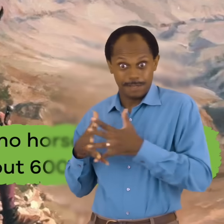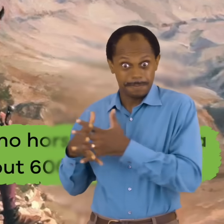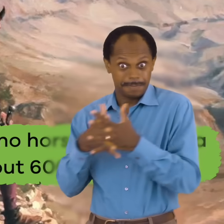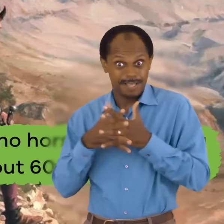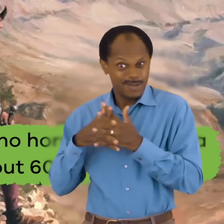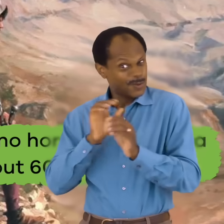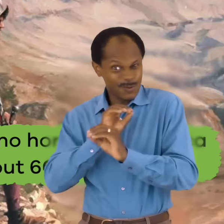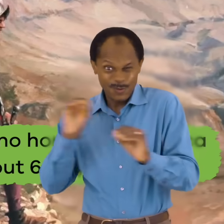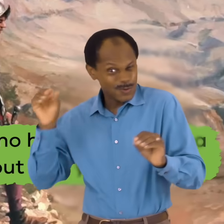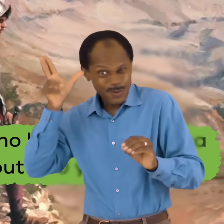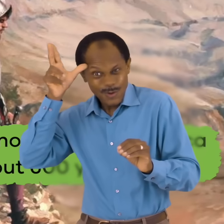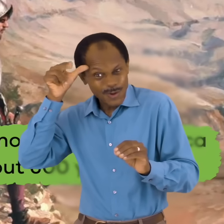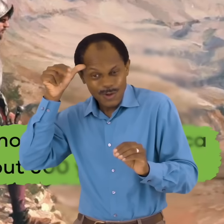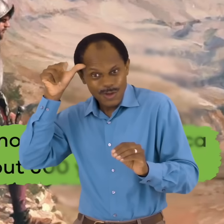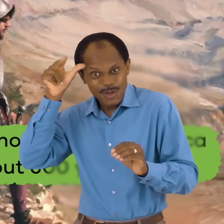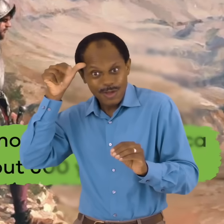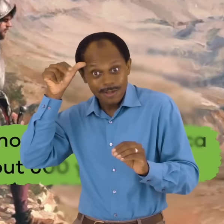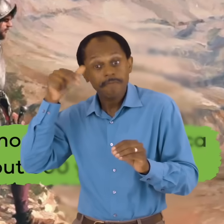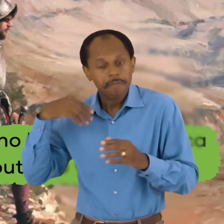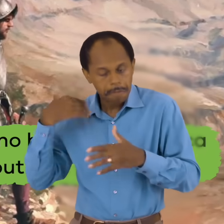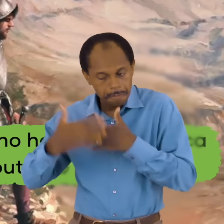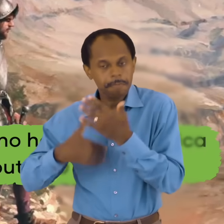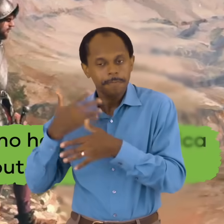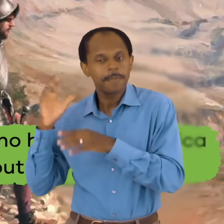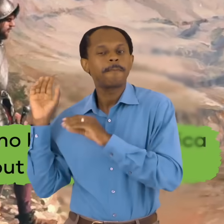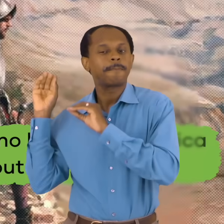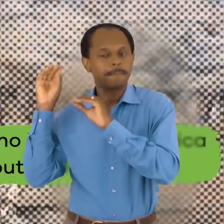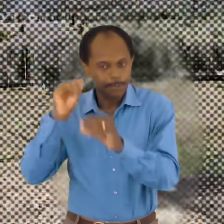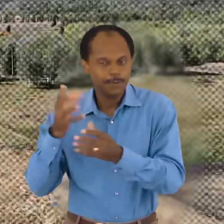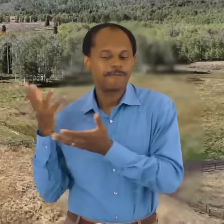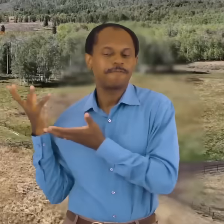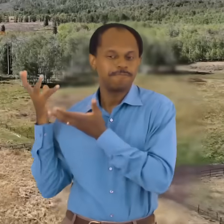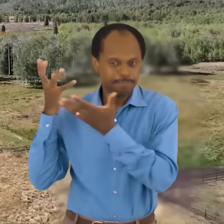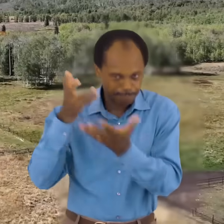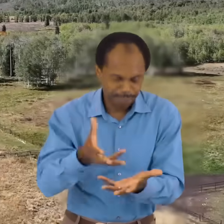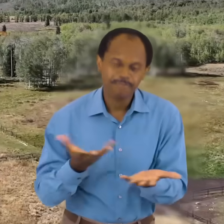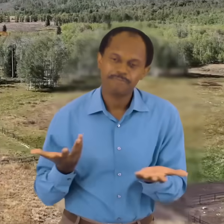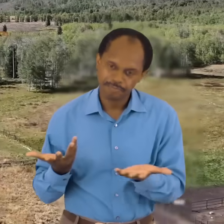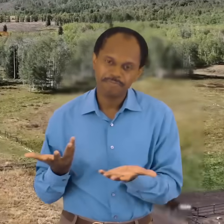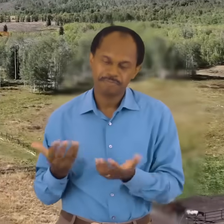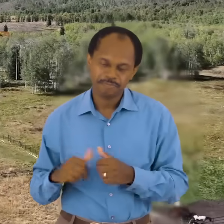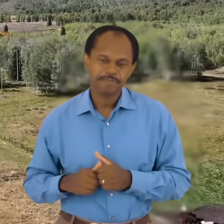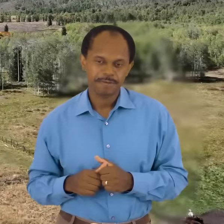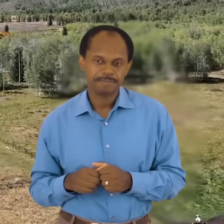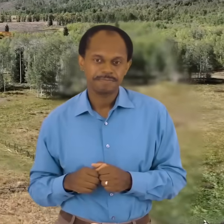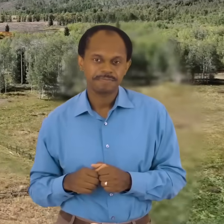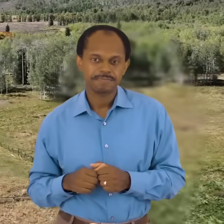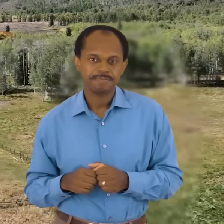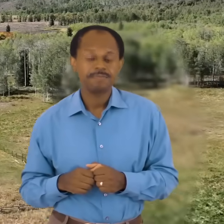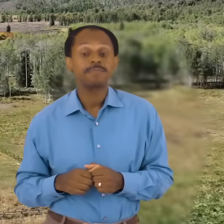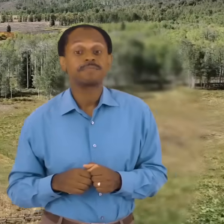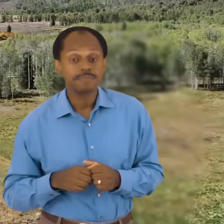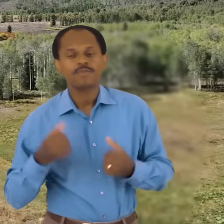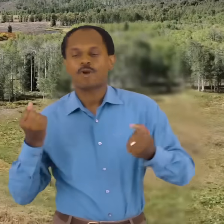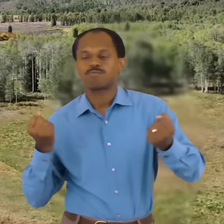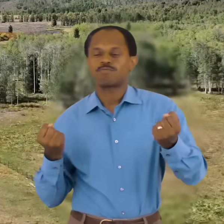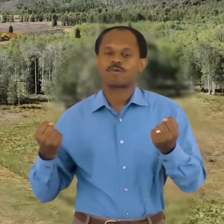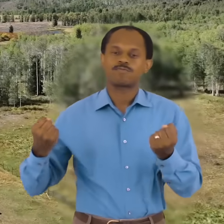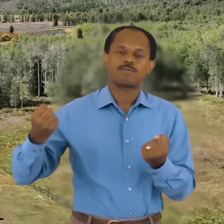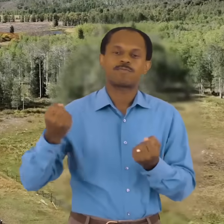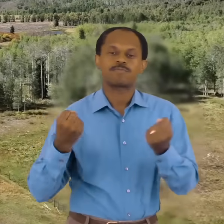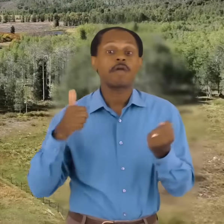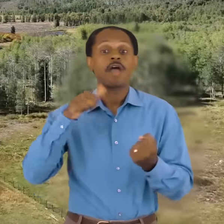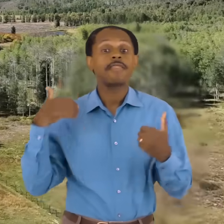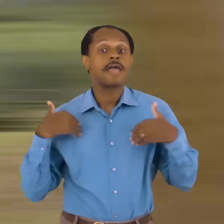america until about 600 years ago there are many other kinds of animals that might